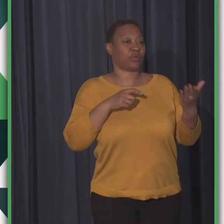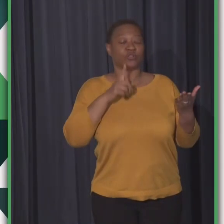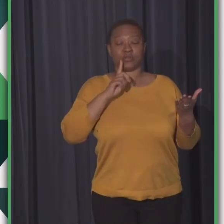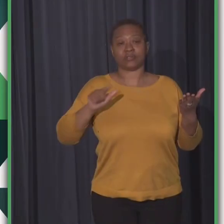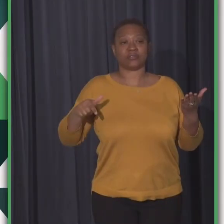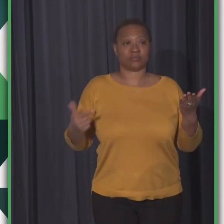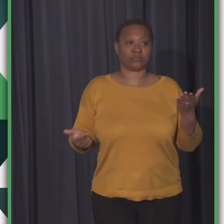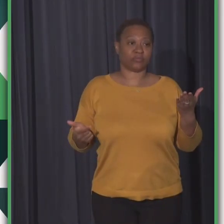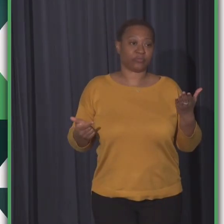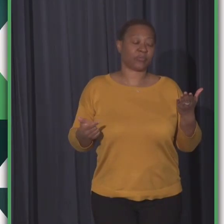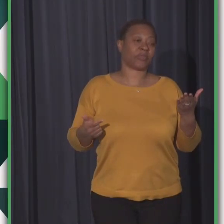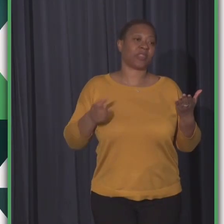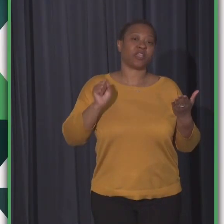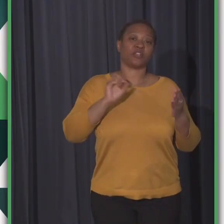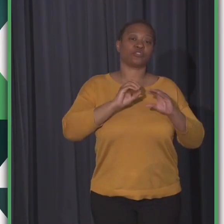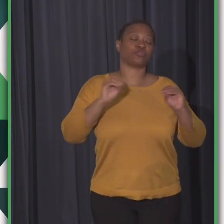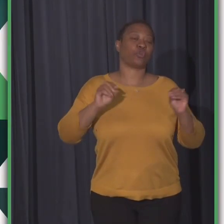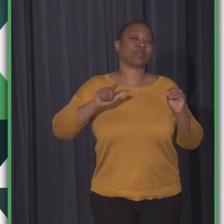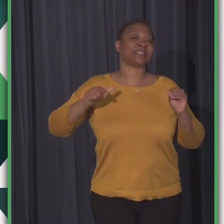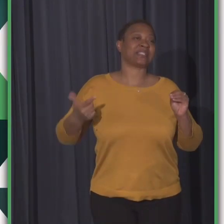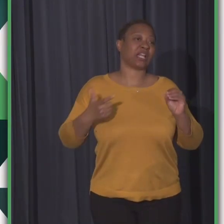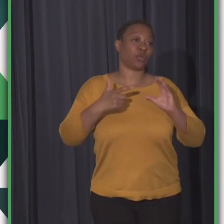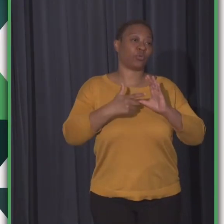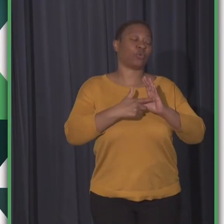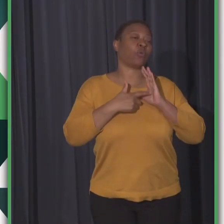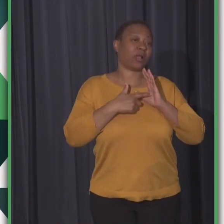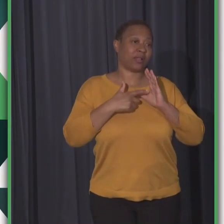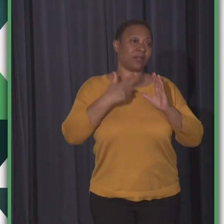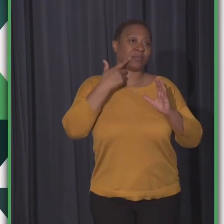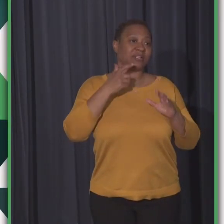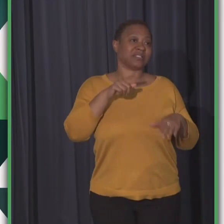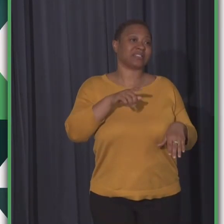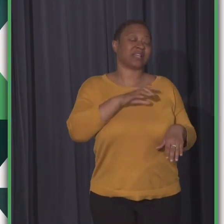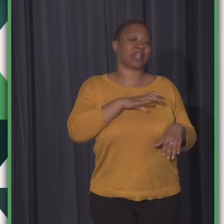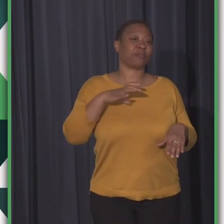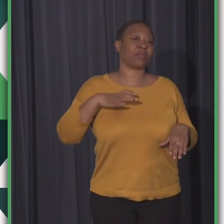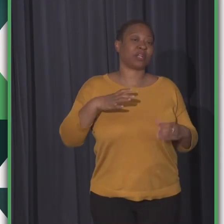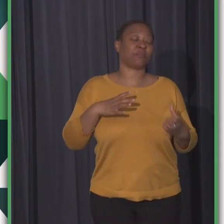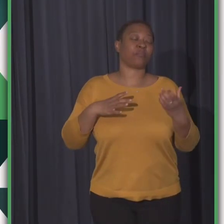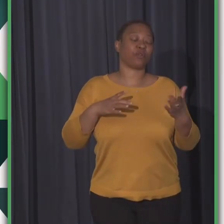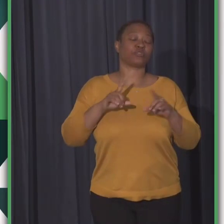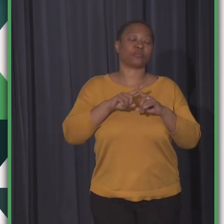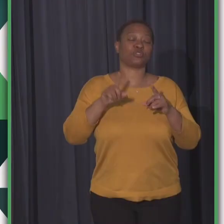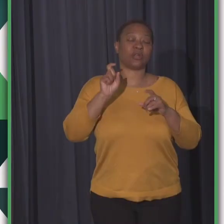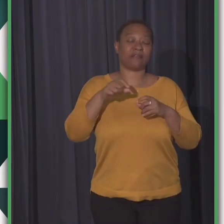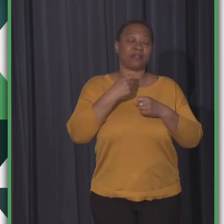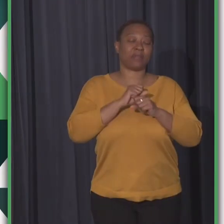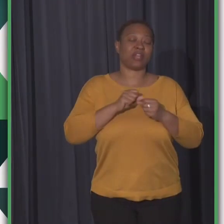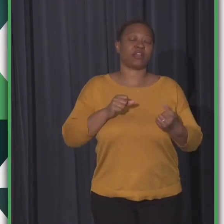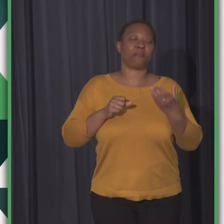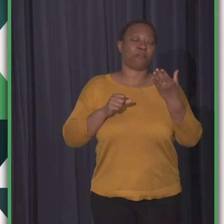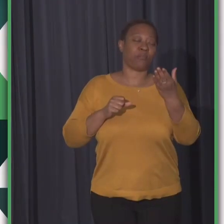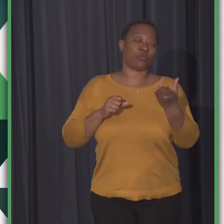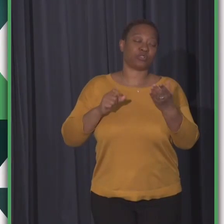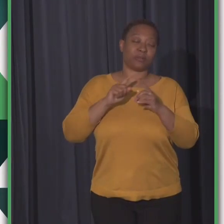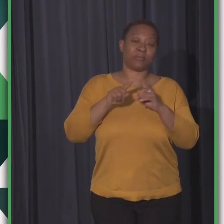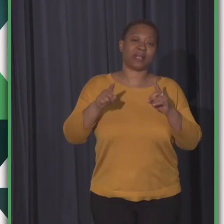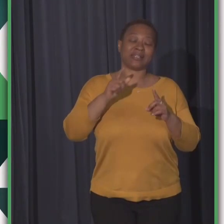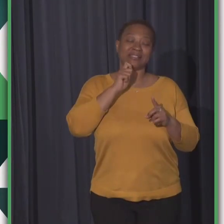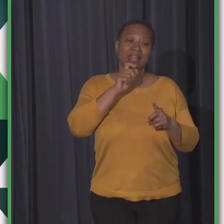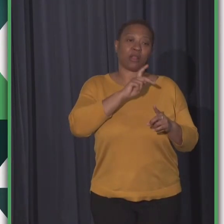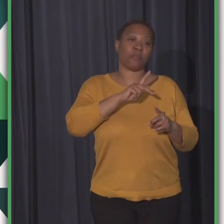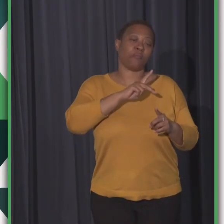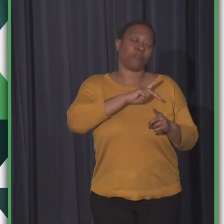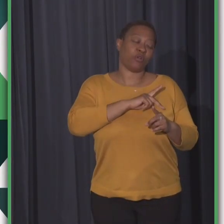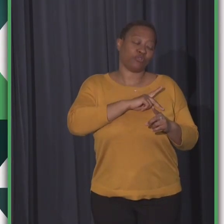from a committee. So there's no second required because it's a committee motion. But you do have to make the motion, but it's not your personal motion,